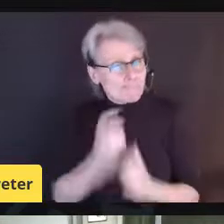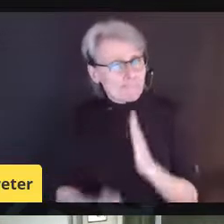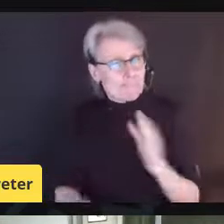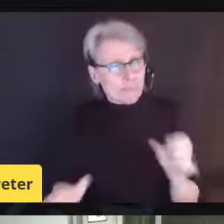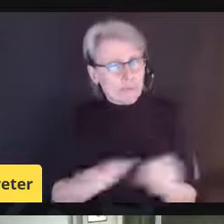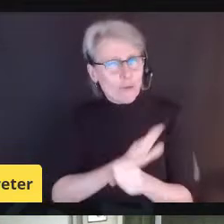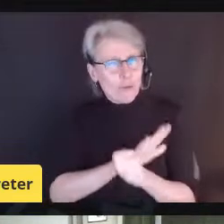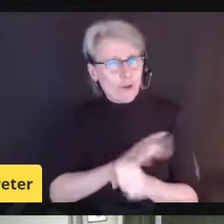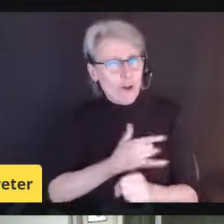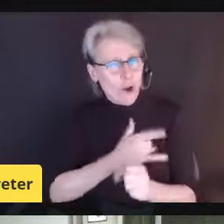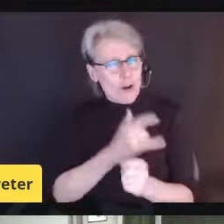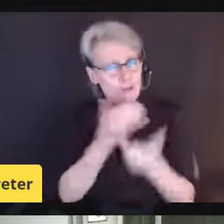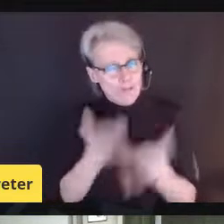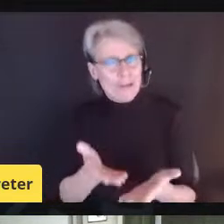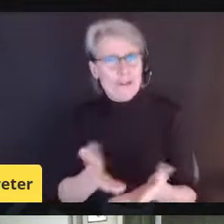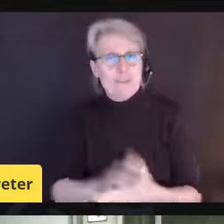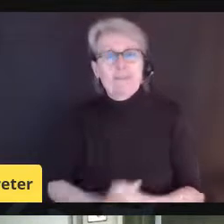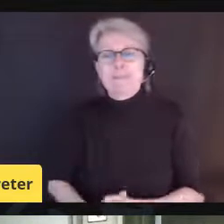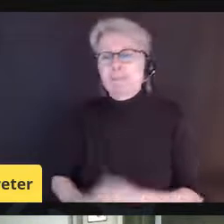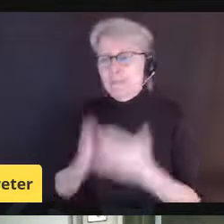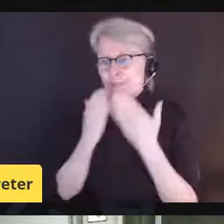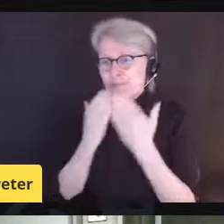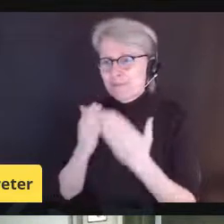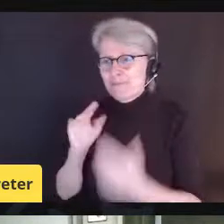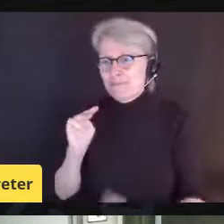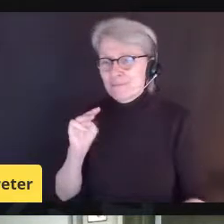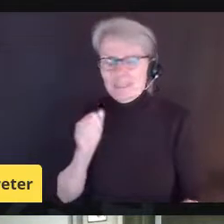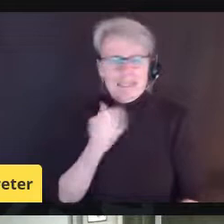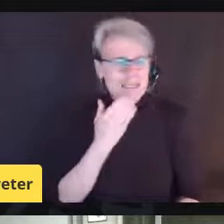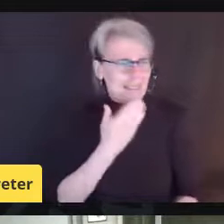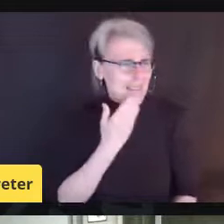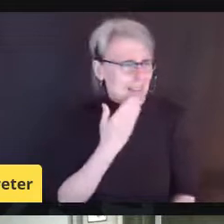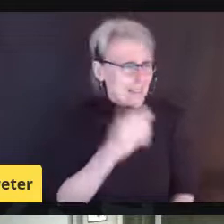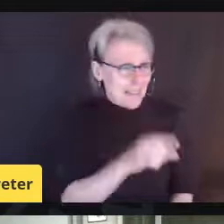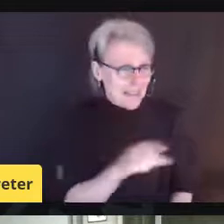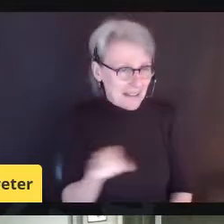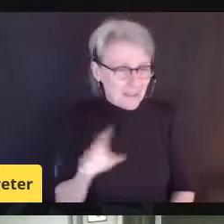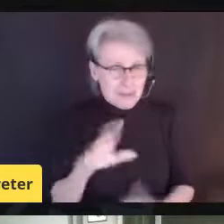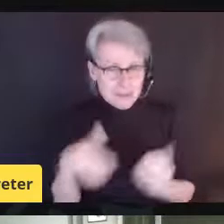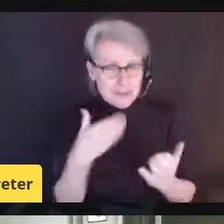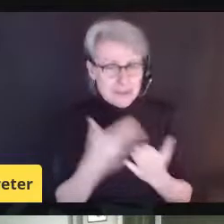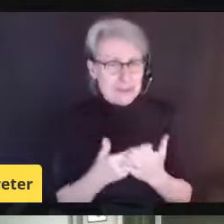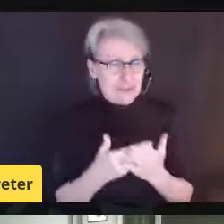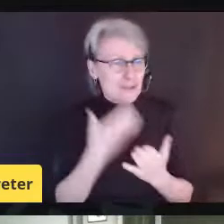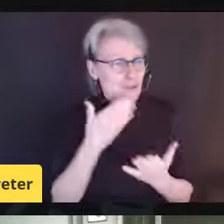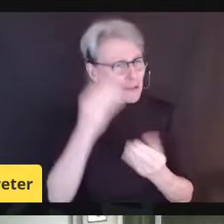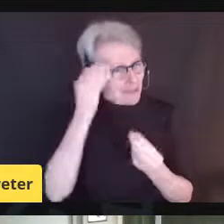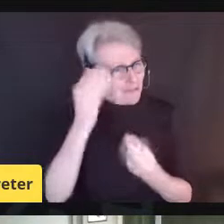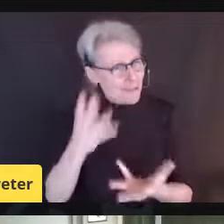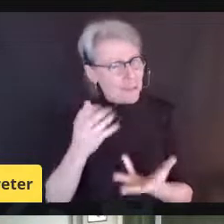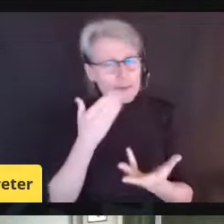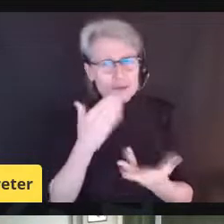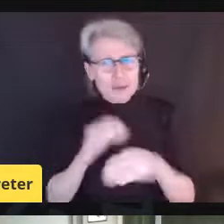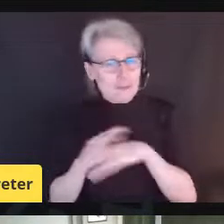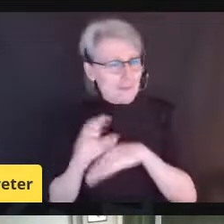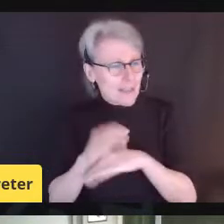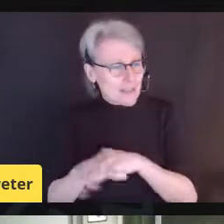Awesome. Thank you so much to all the mentors. All of that advice was very meaningful, very beautiful.